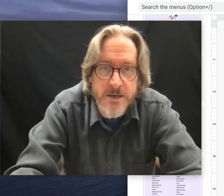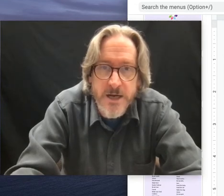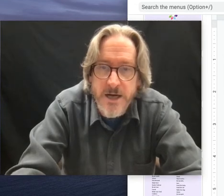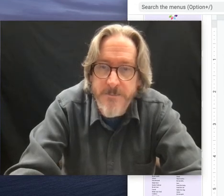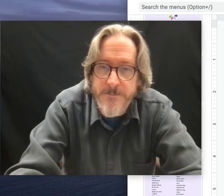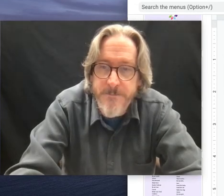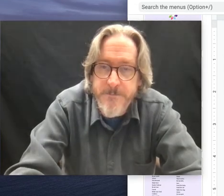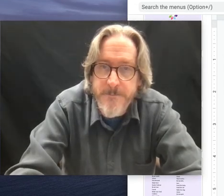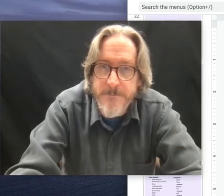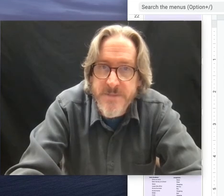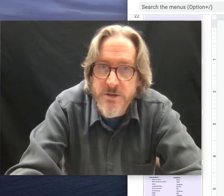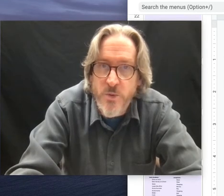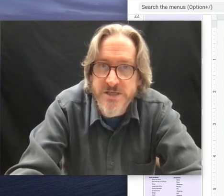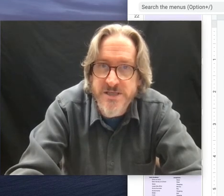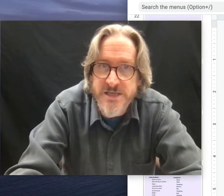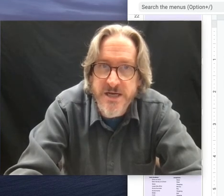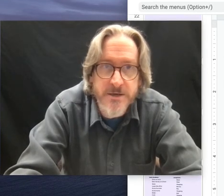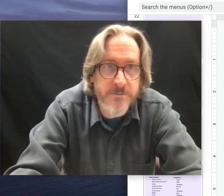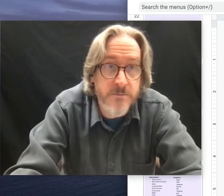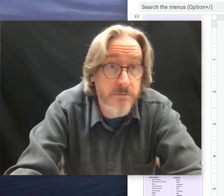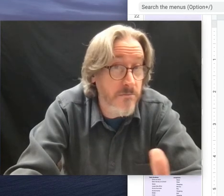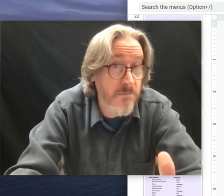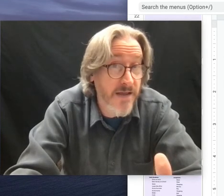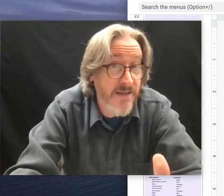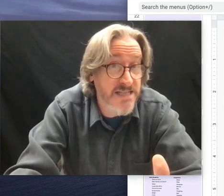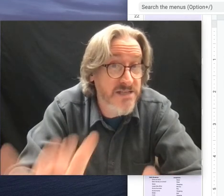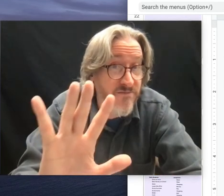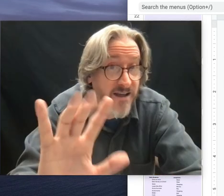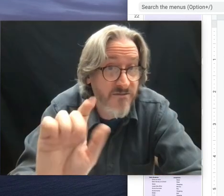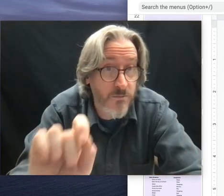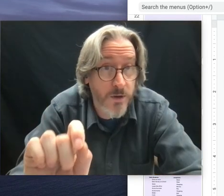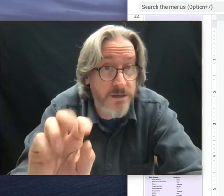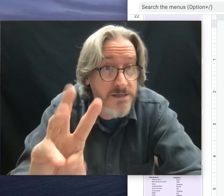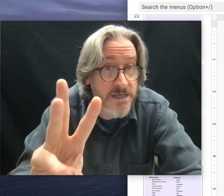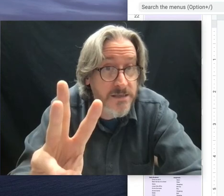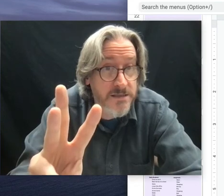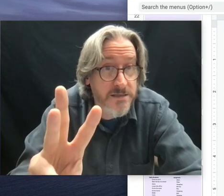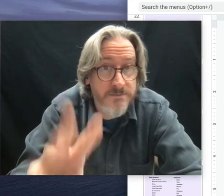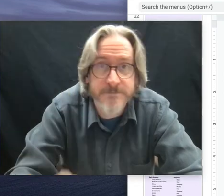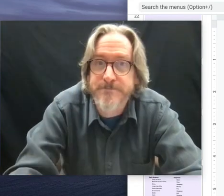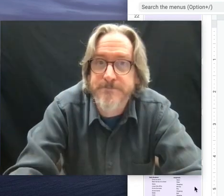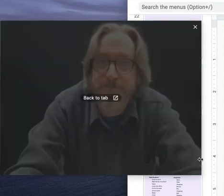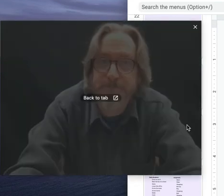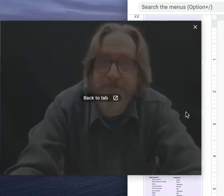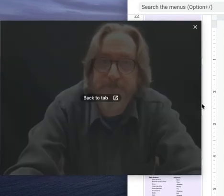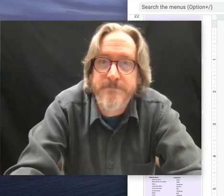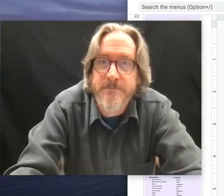in the what's the sign? And that's 5.6.